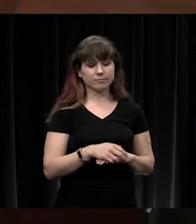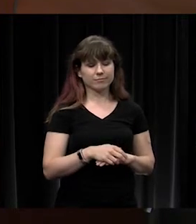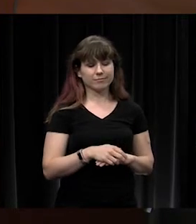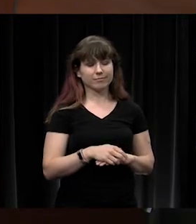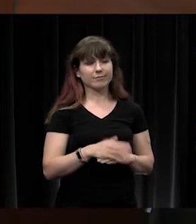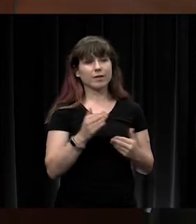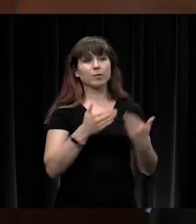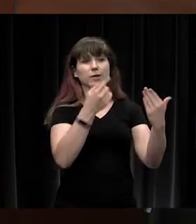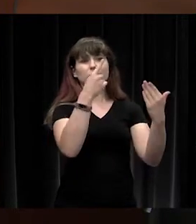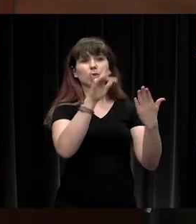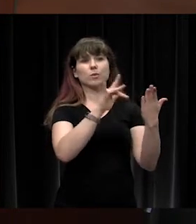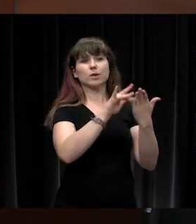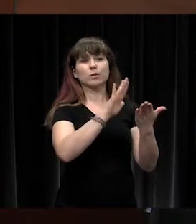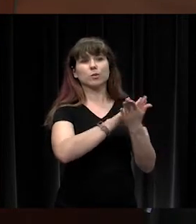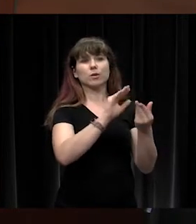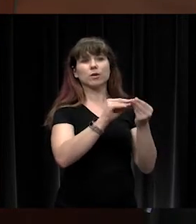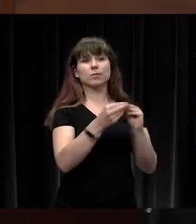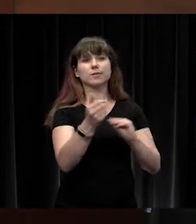10.